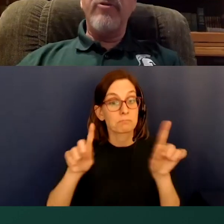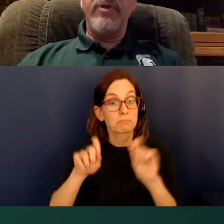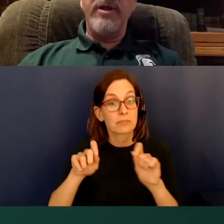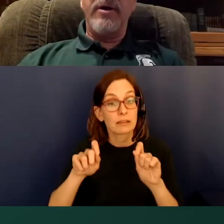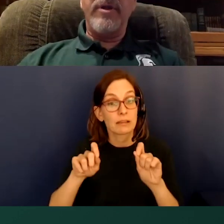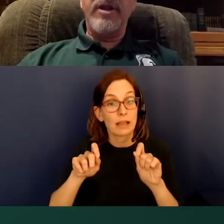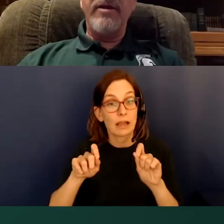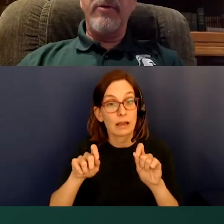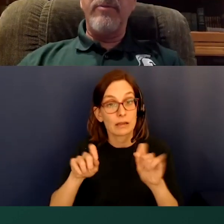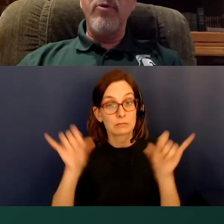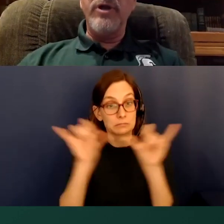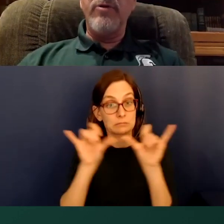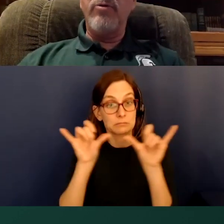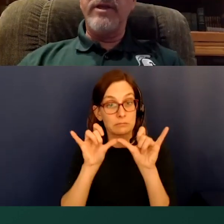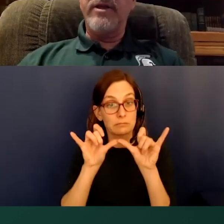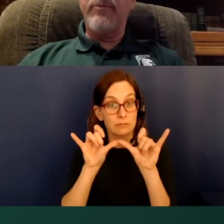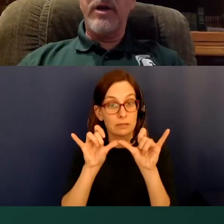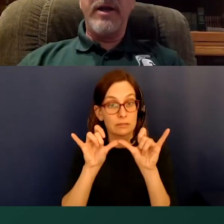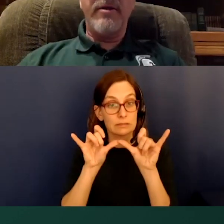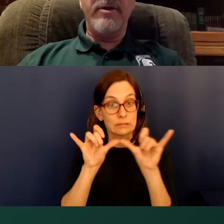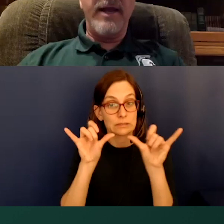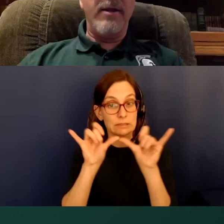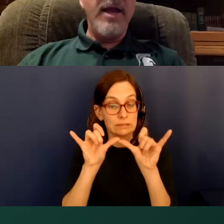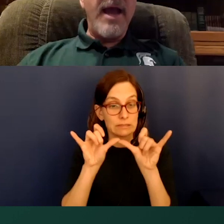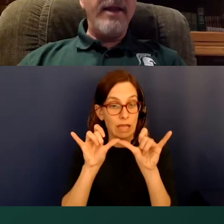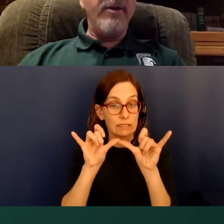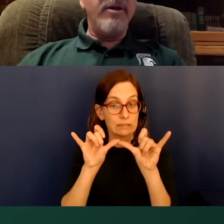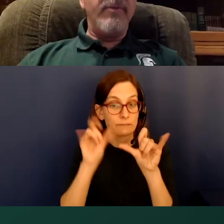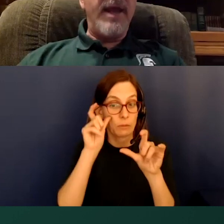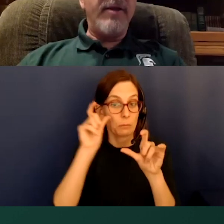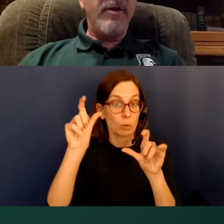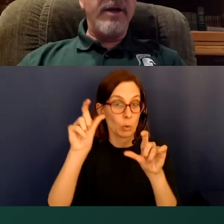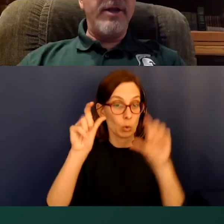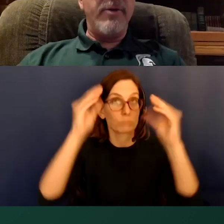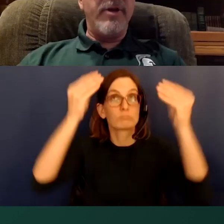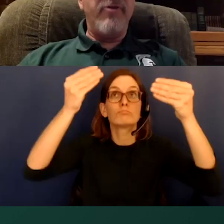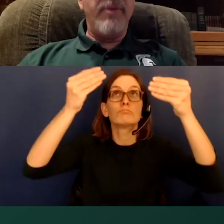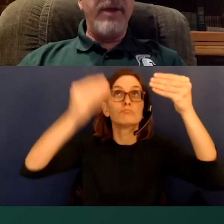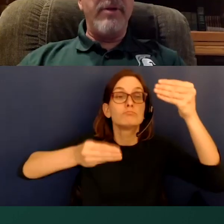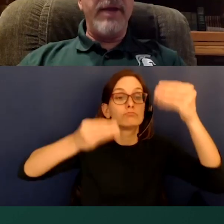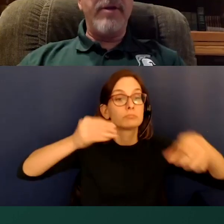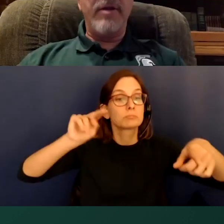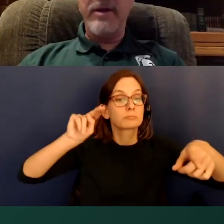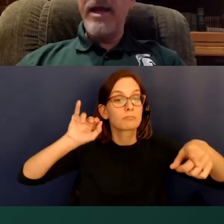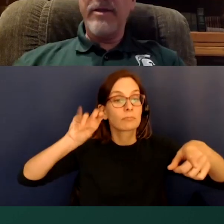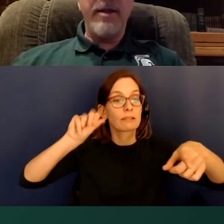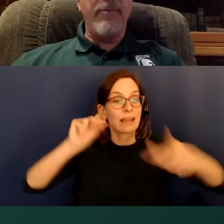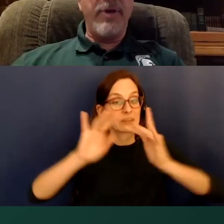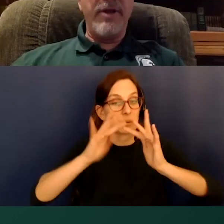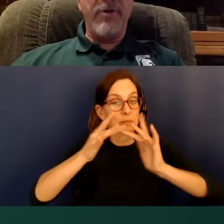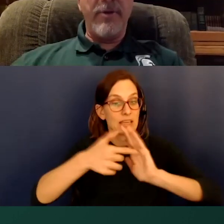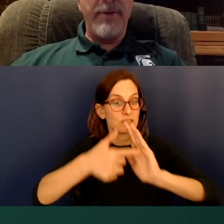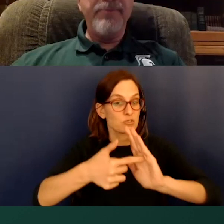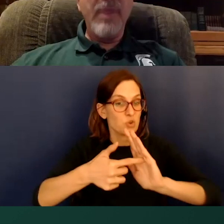and measure the size of the moon, you holding the clipboard at a constant angle. And this NASA site here, this JPL NASA site, has got